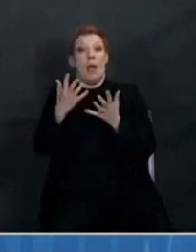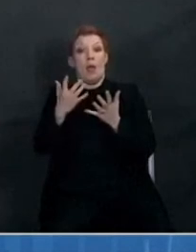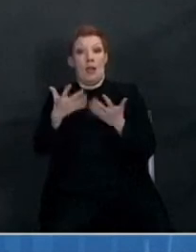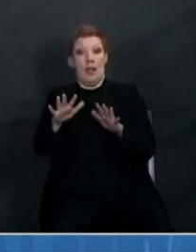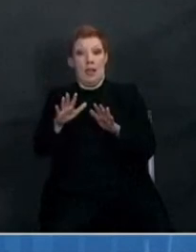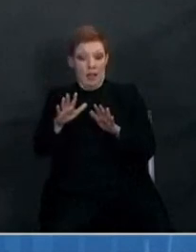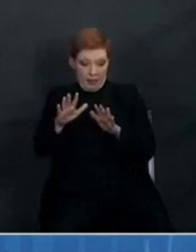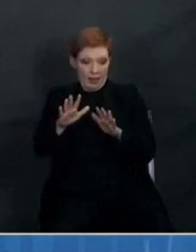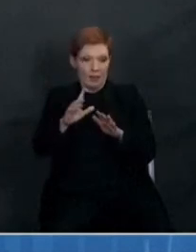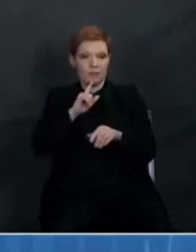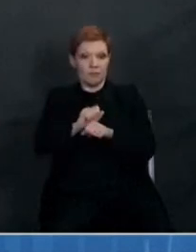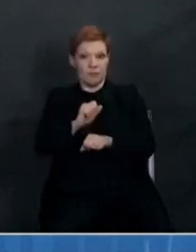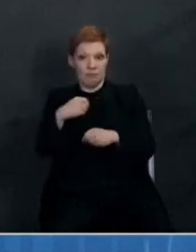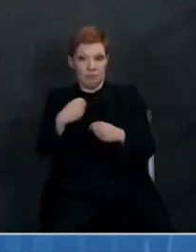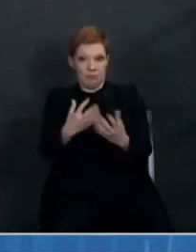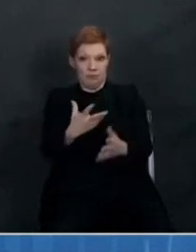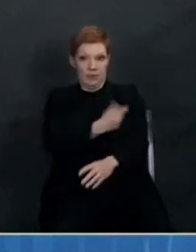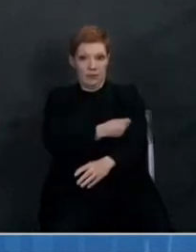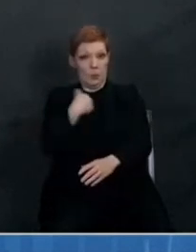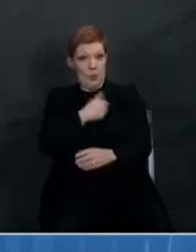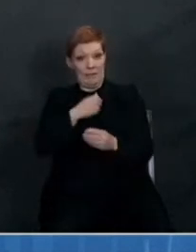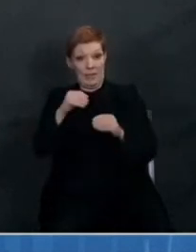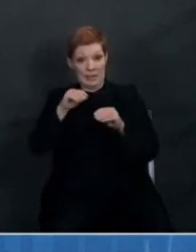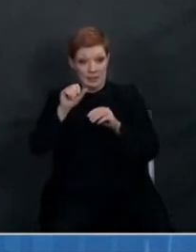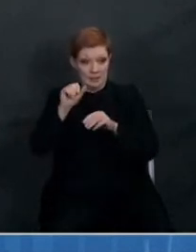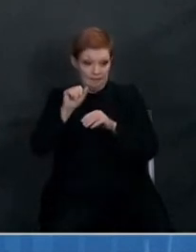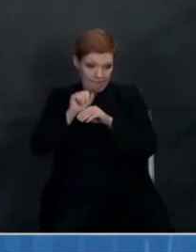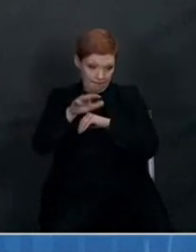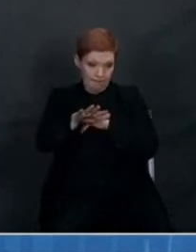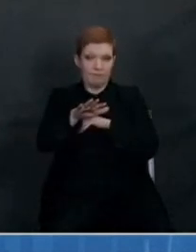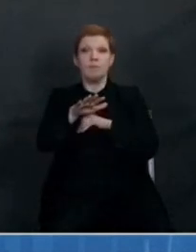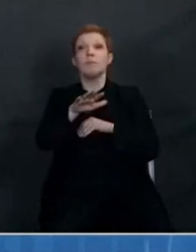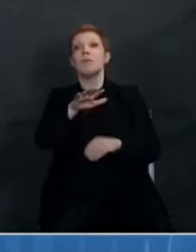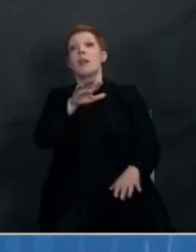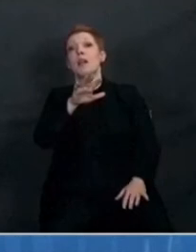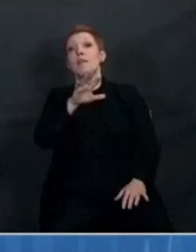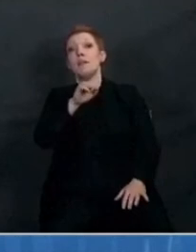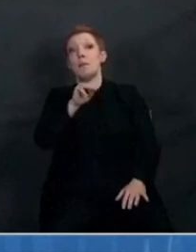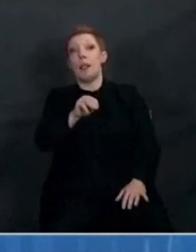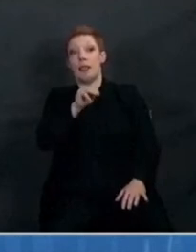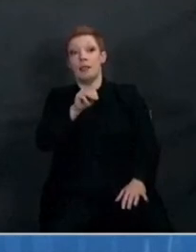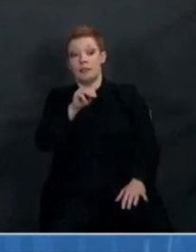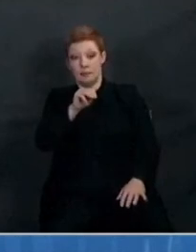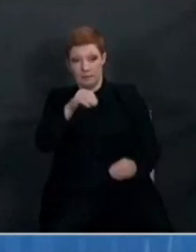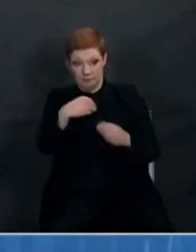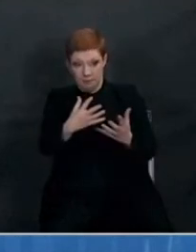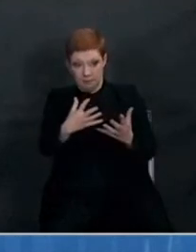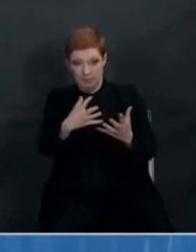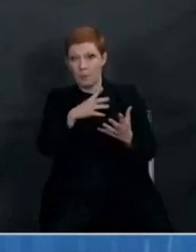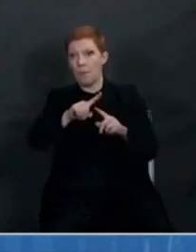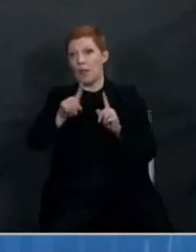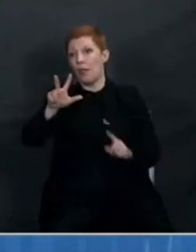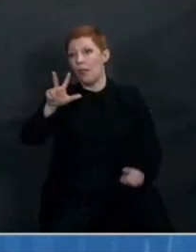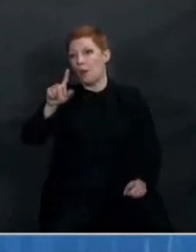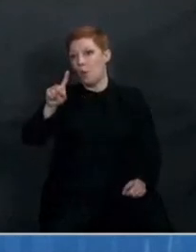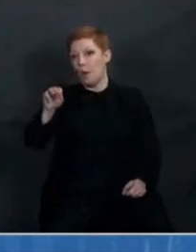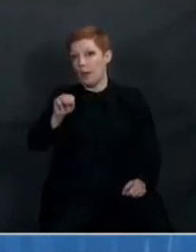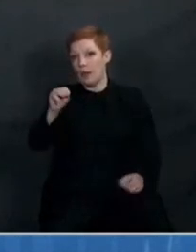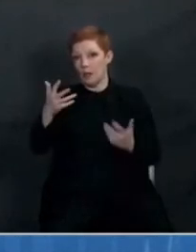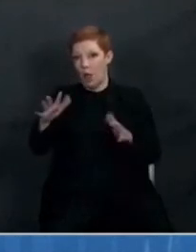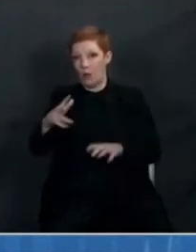delivered 50 million vaccines, and 31 million have been administered. Okay, so one question everyone